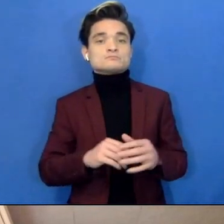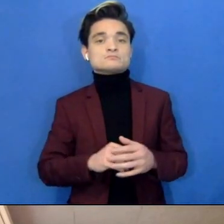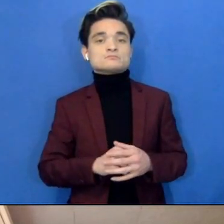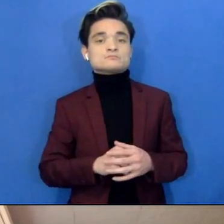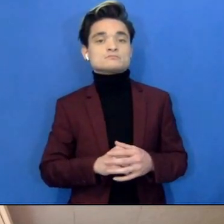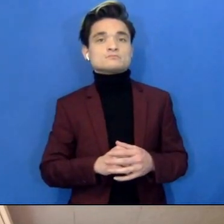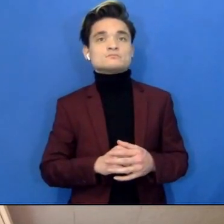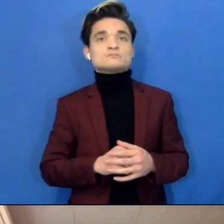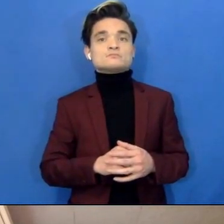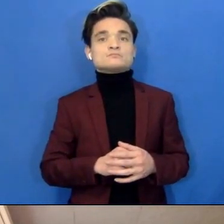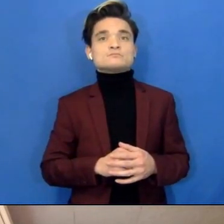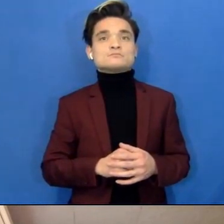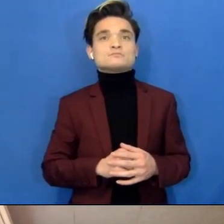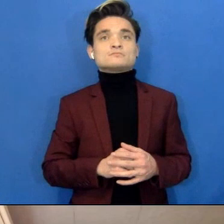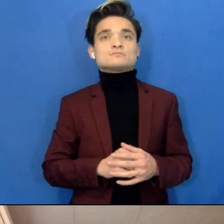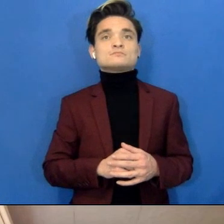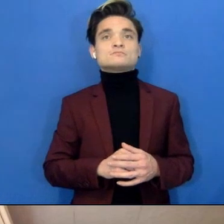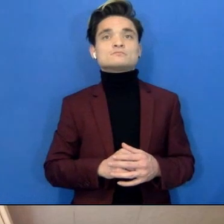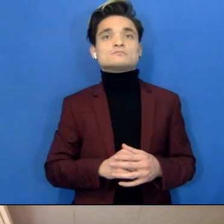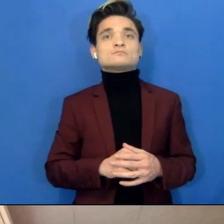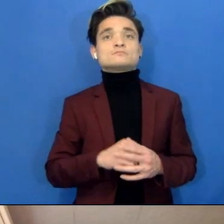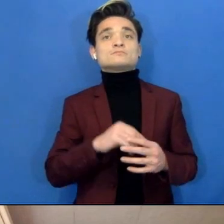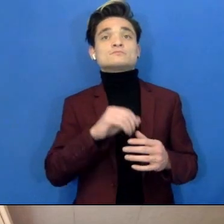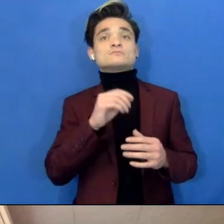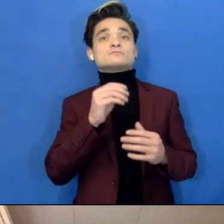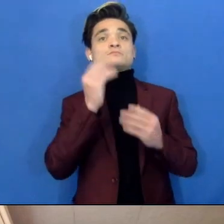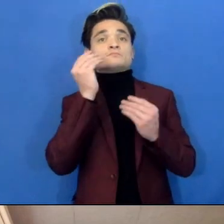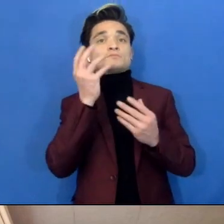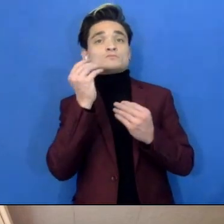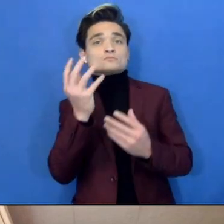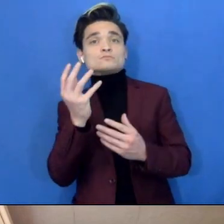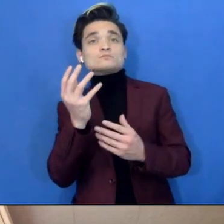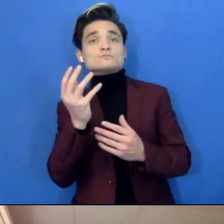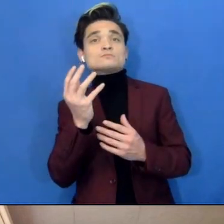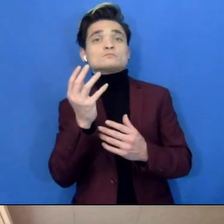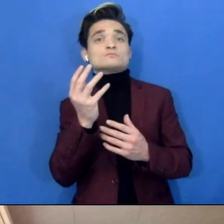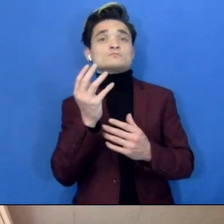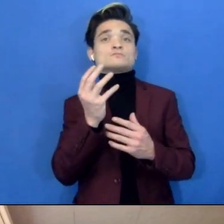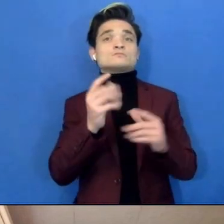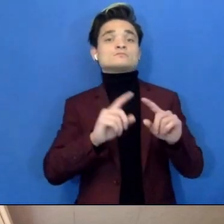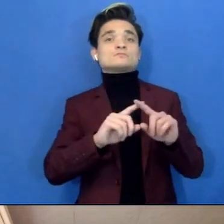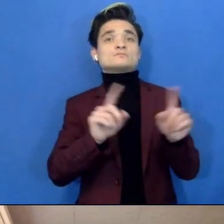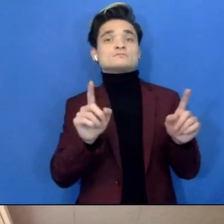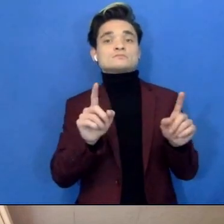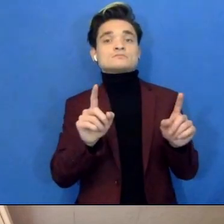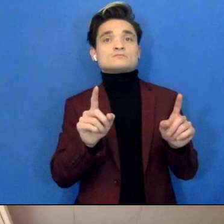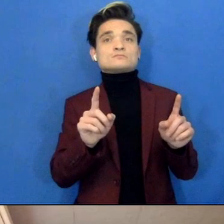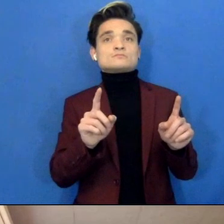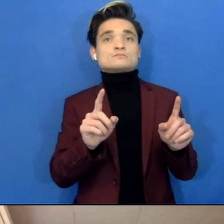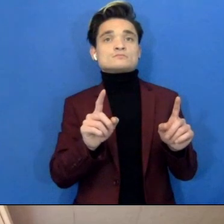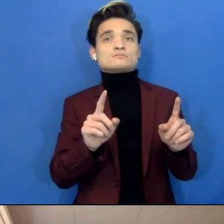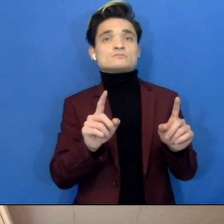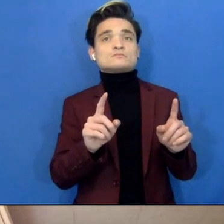those pieces of information. So I also think that when